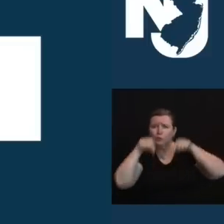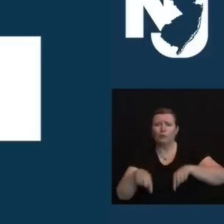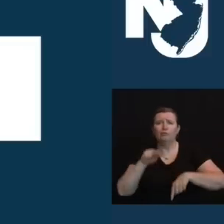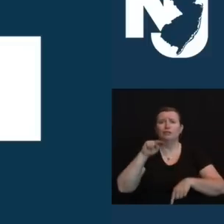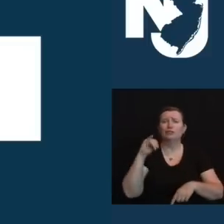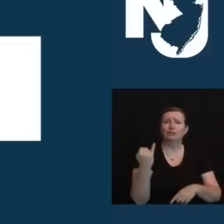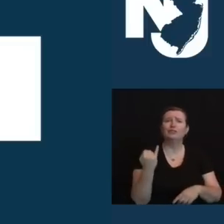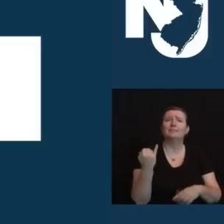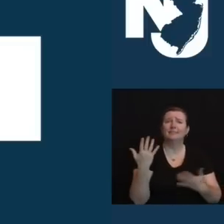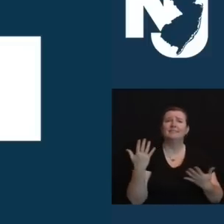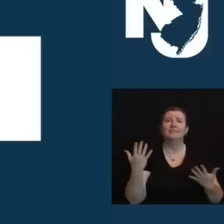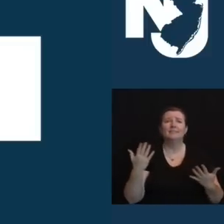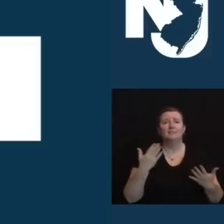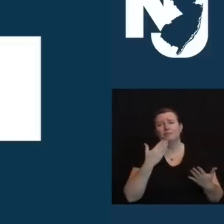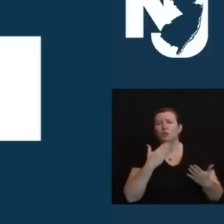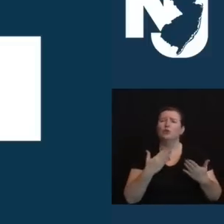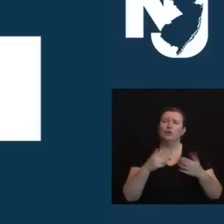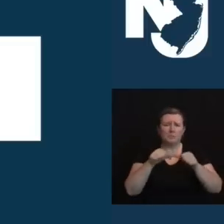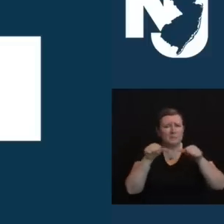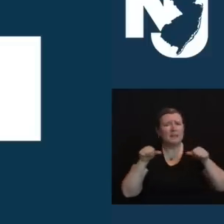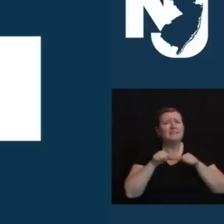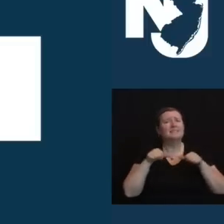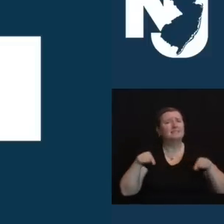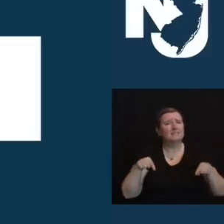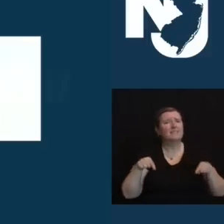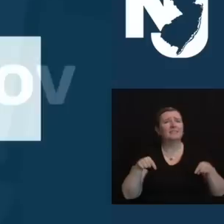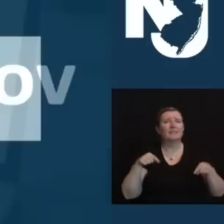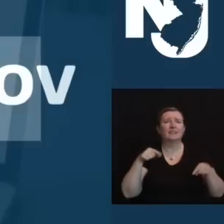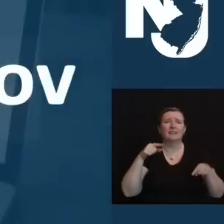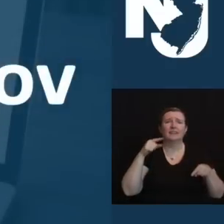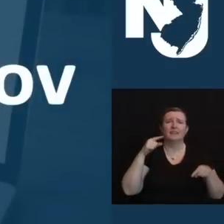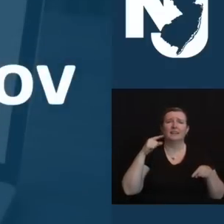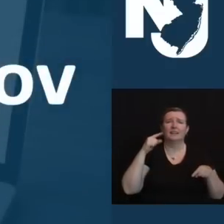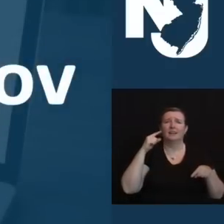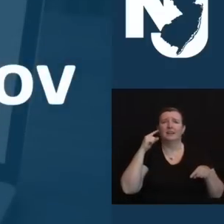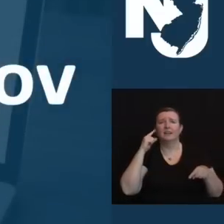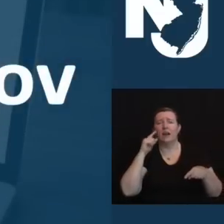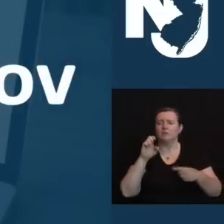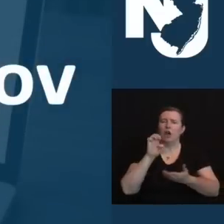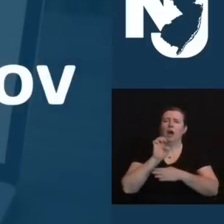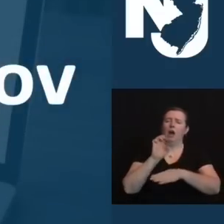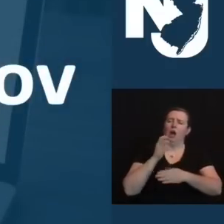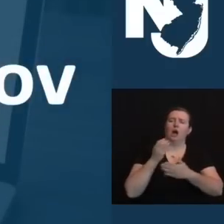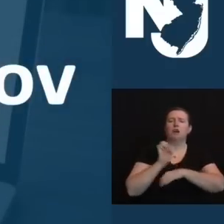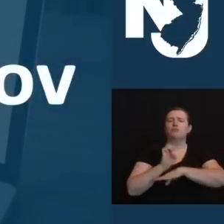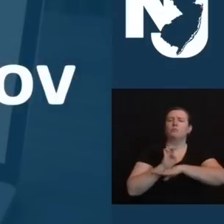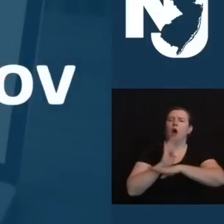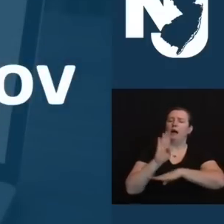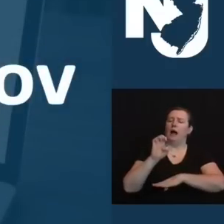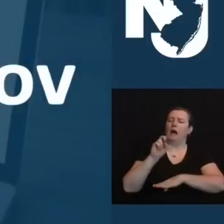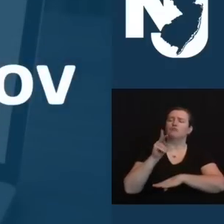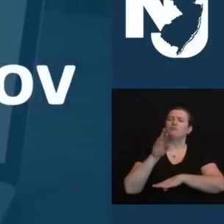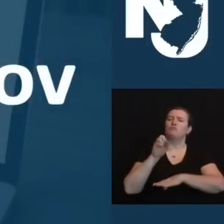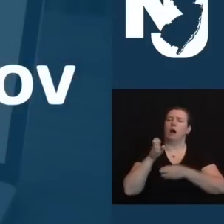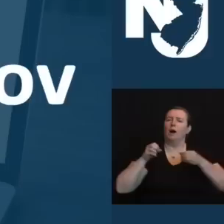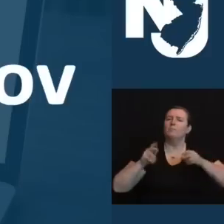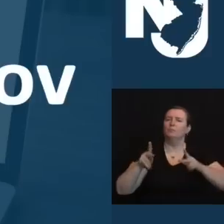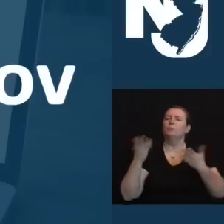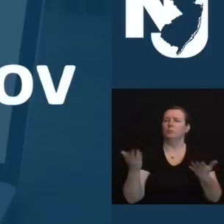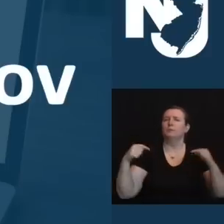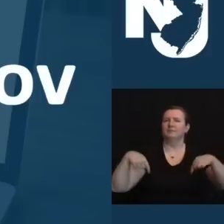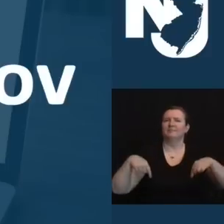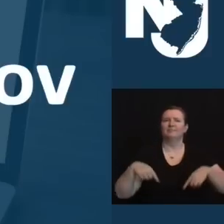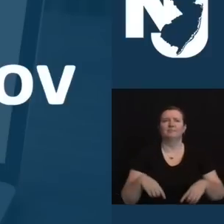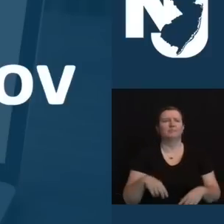entrepreneurial ecosystem we are creating here. These are the businesses which we are, as I mentioned, are perfectly located